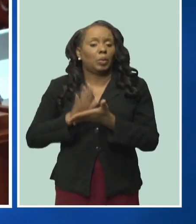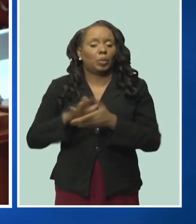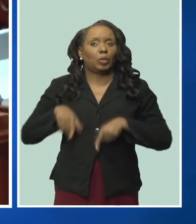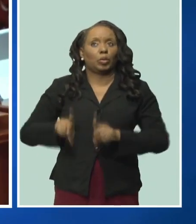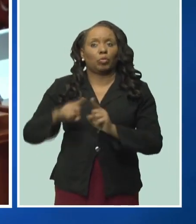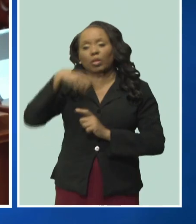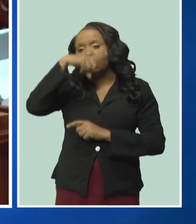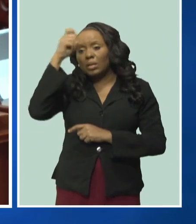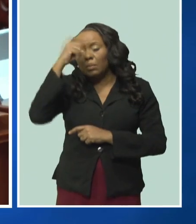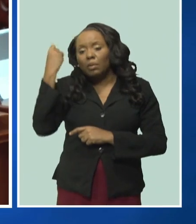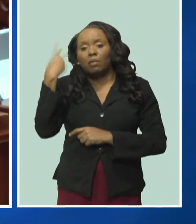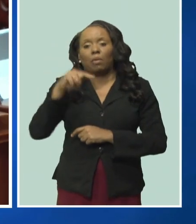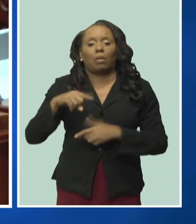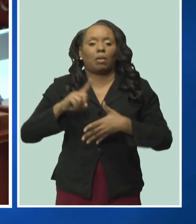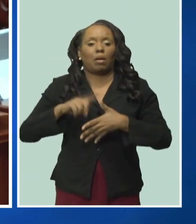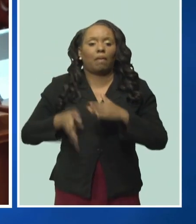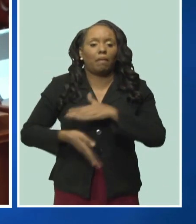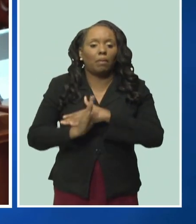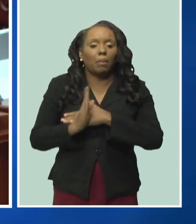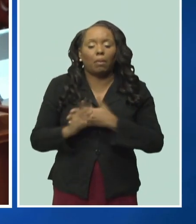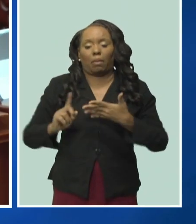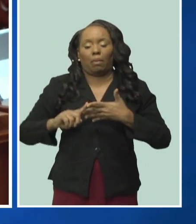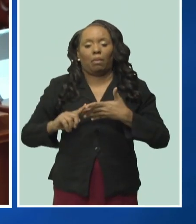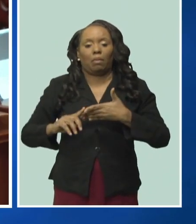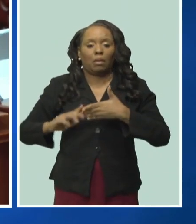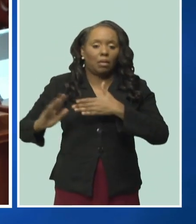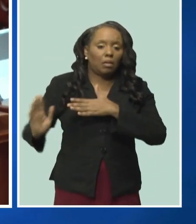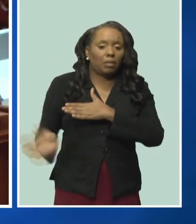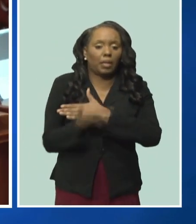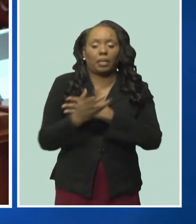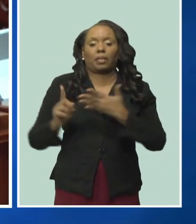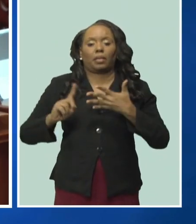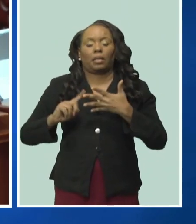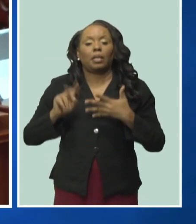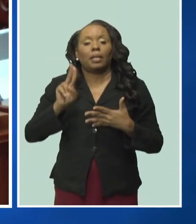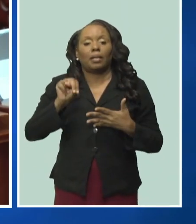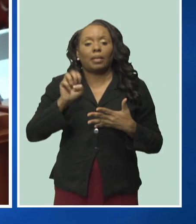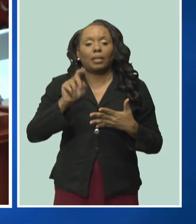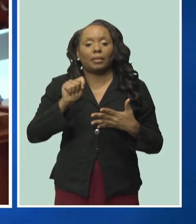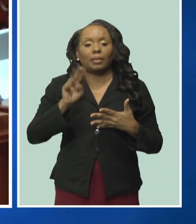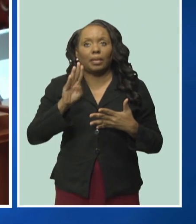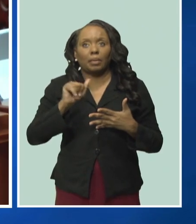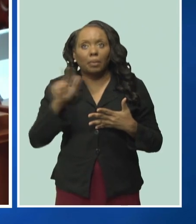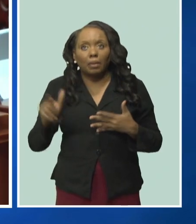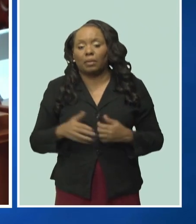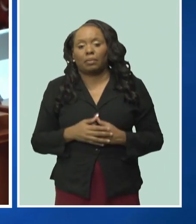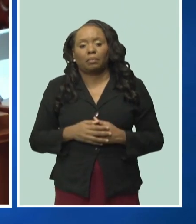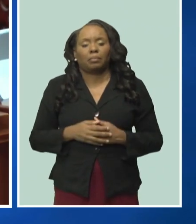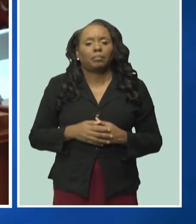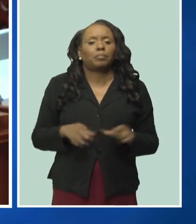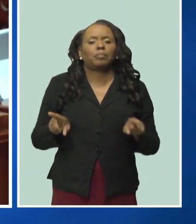for football, netball, and cricket training camps here in Barbados, for choirs and other meeting and incentives